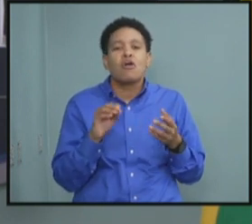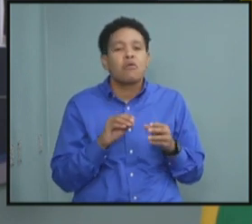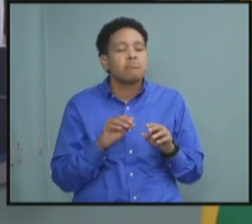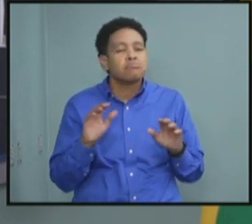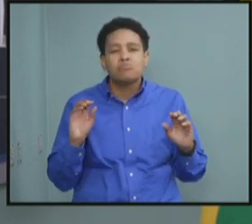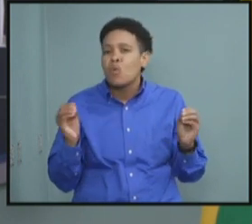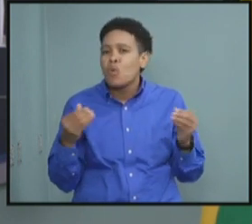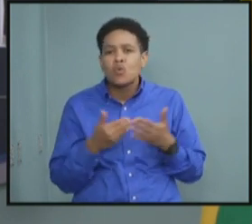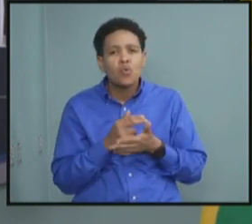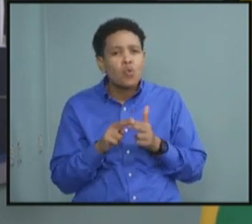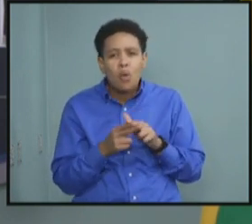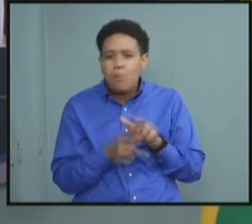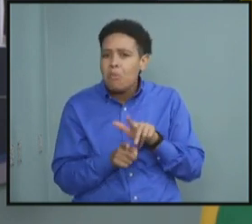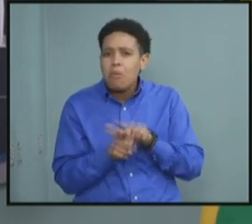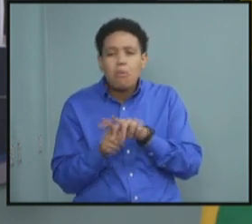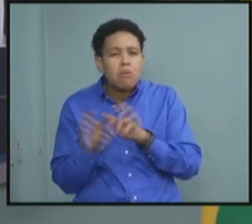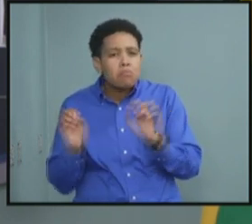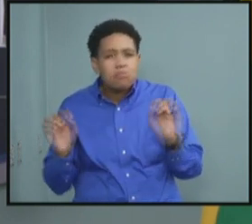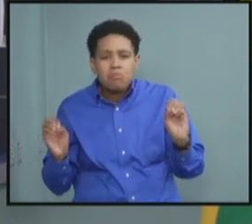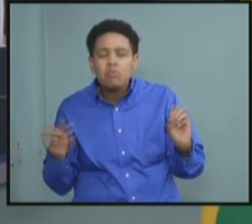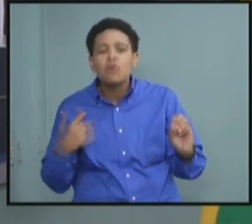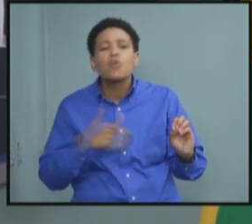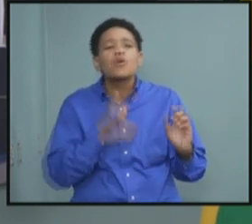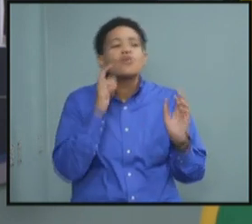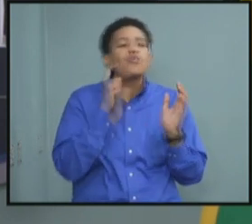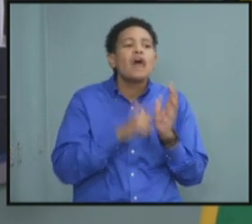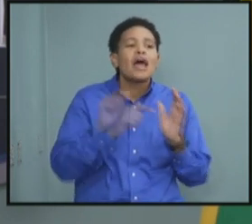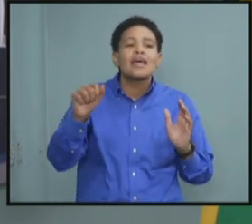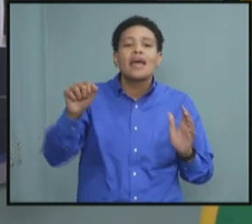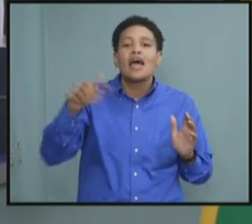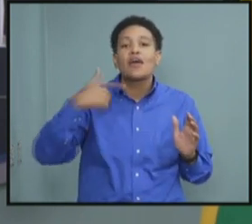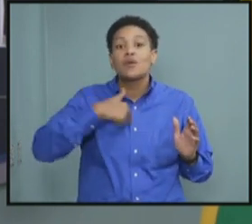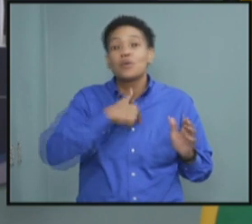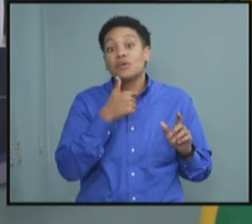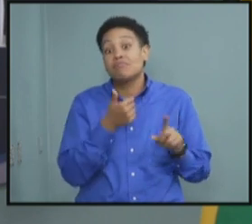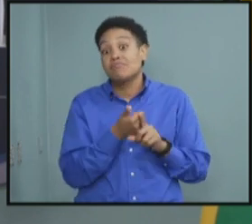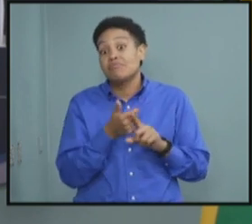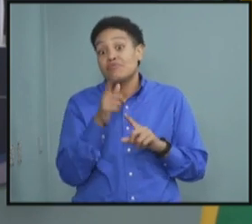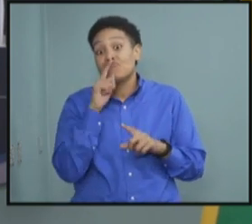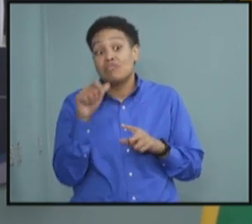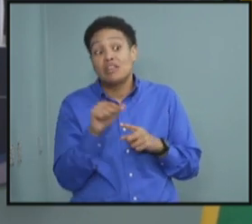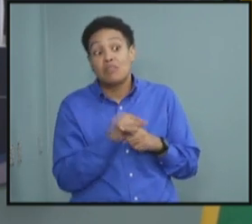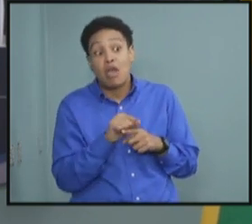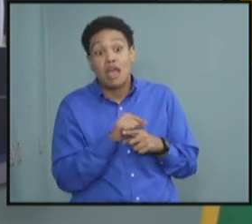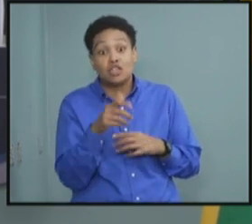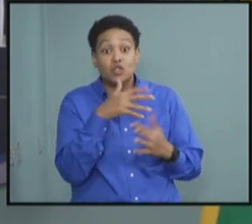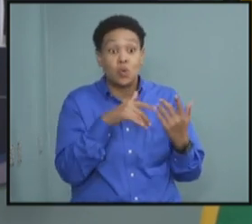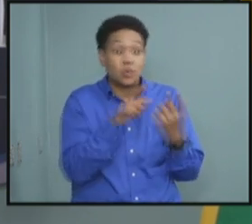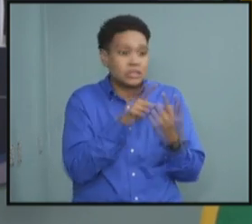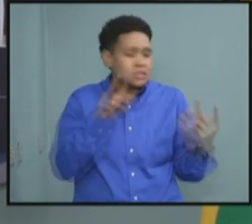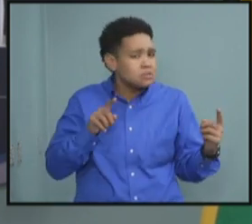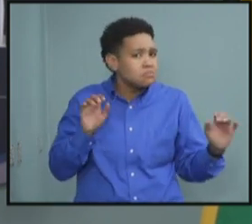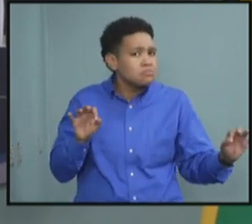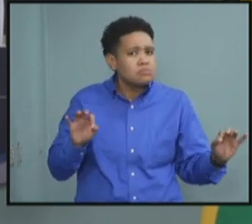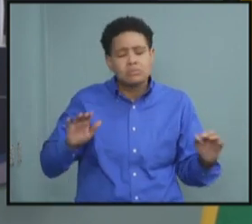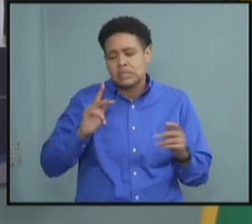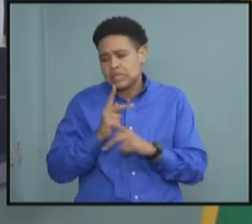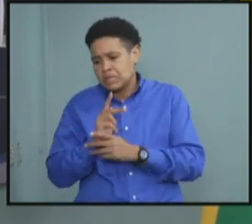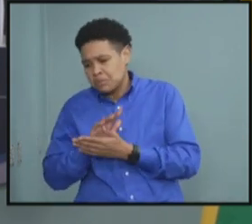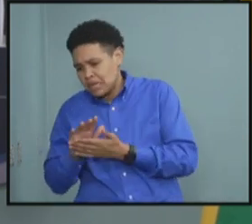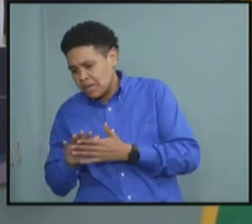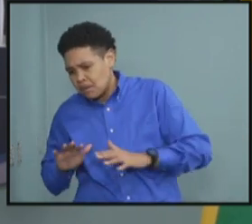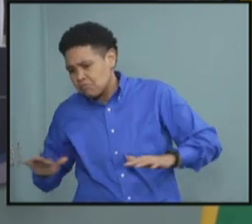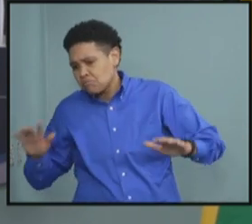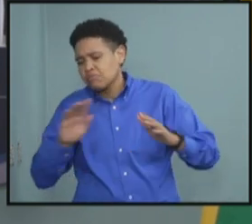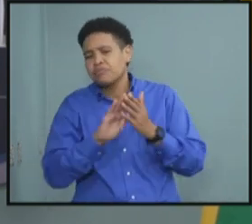and we recognize that, yes, we are practicing the social distance, the hygiene, and these